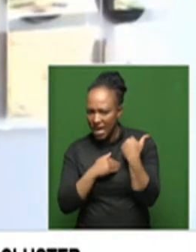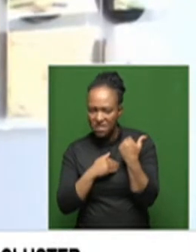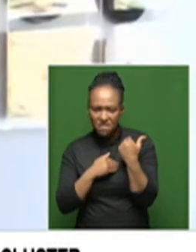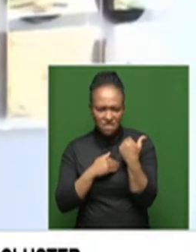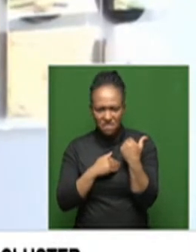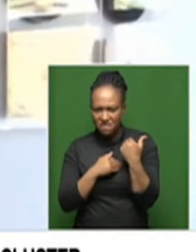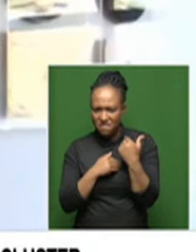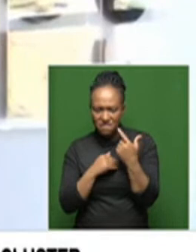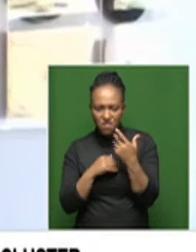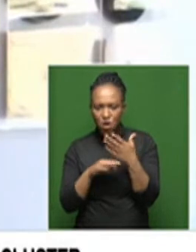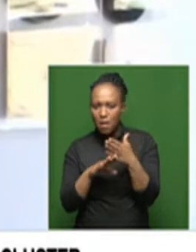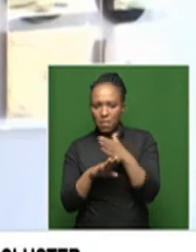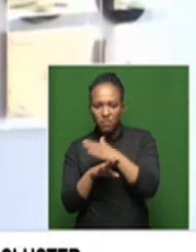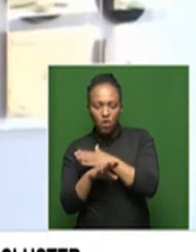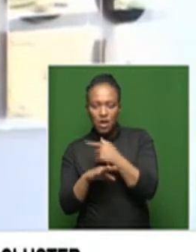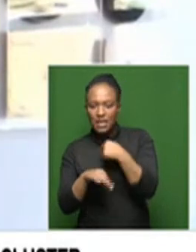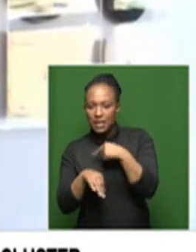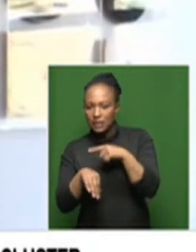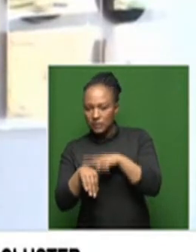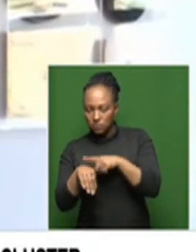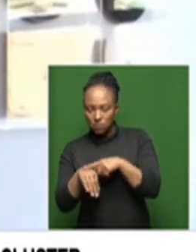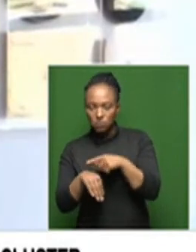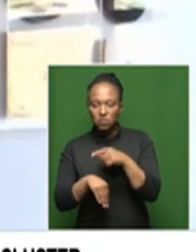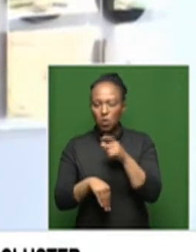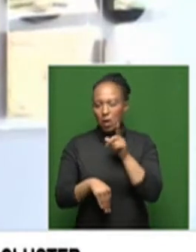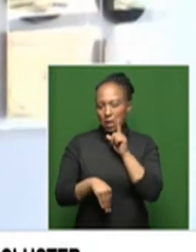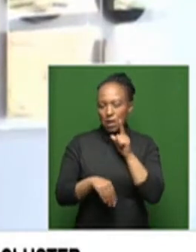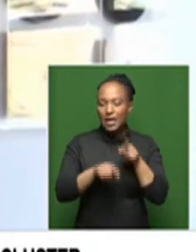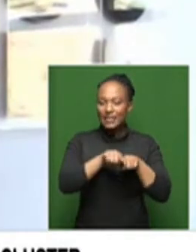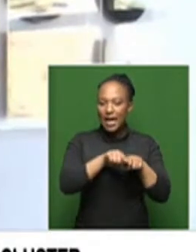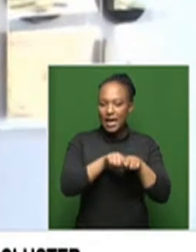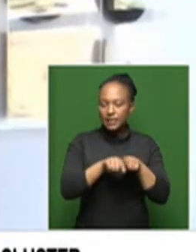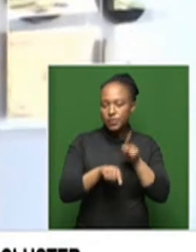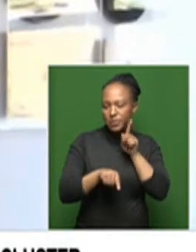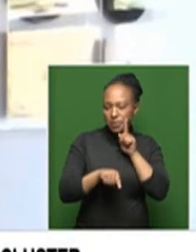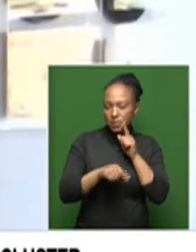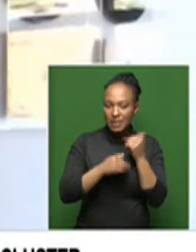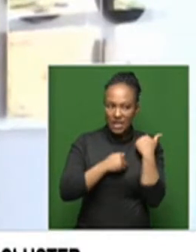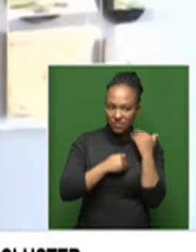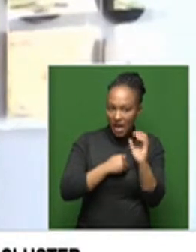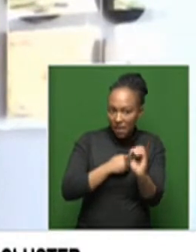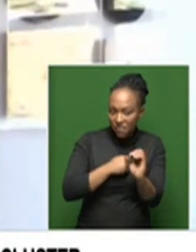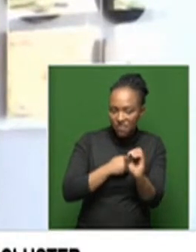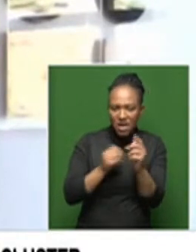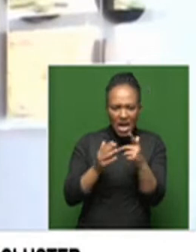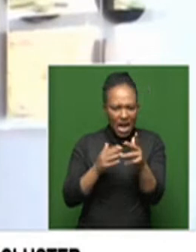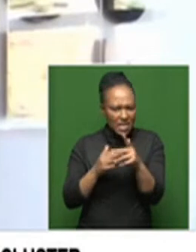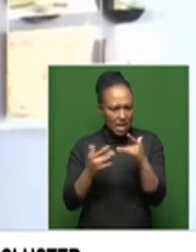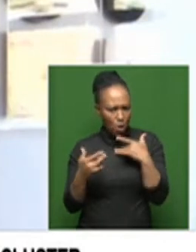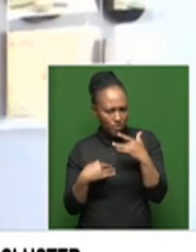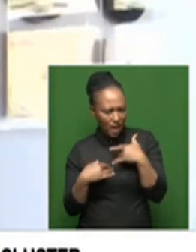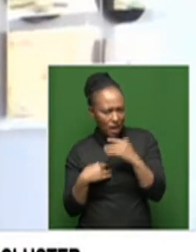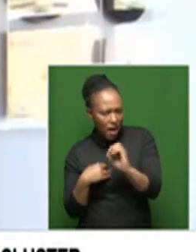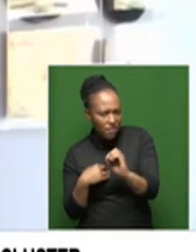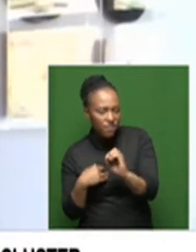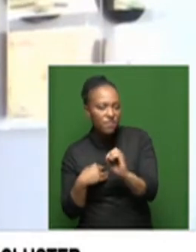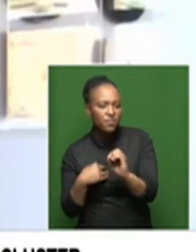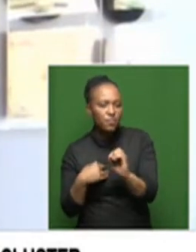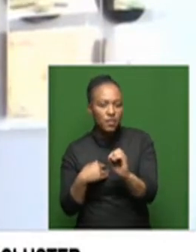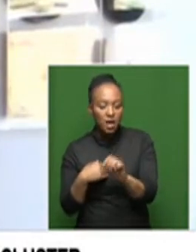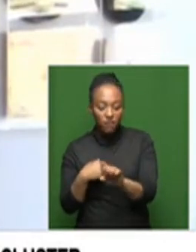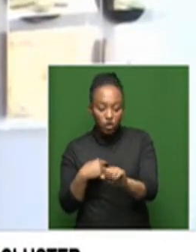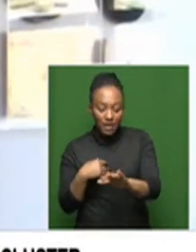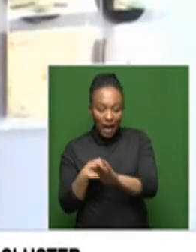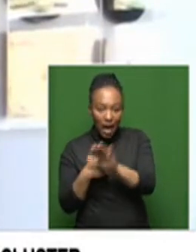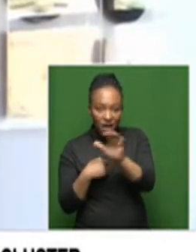been seen in the original clinical trials. So we monitor for safety signals. Is there anything that worries us? Not only in South Africa,